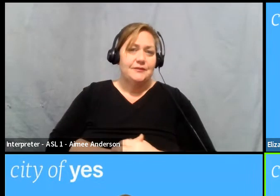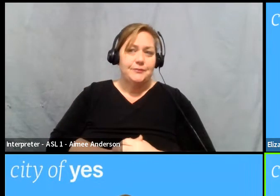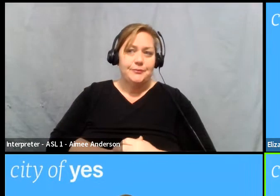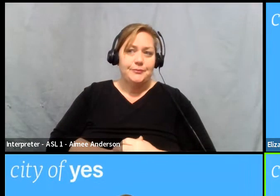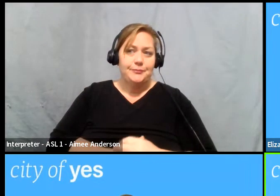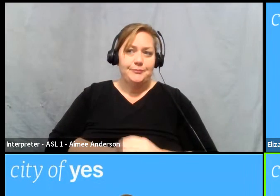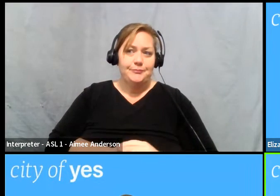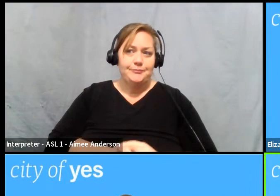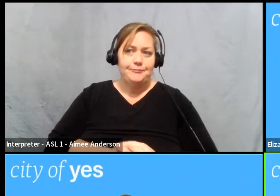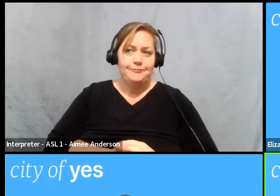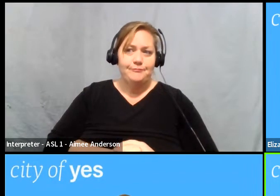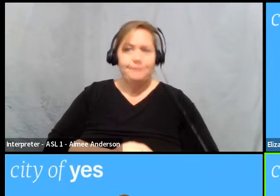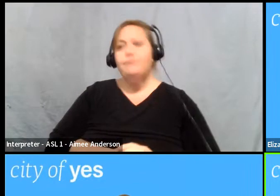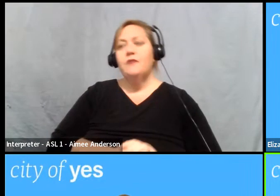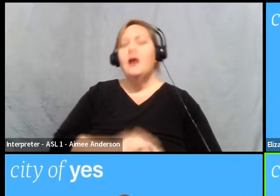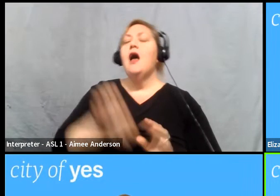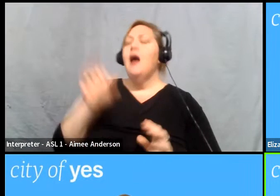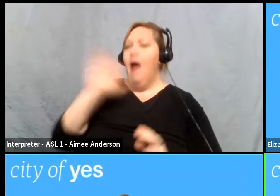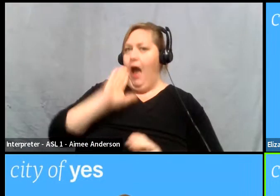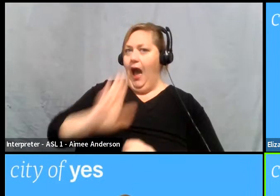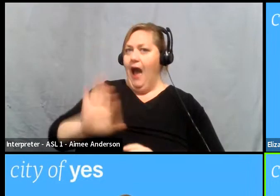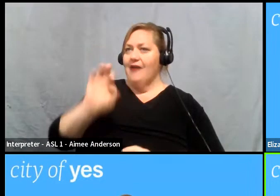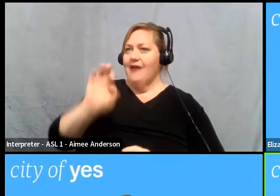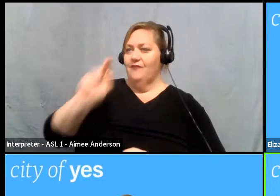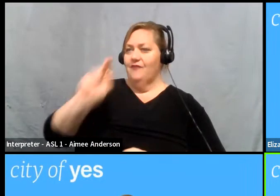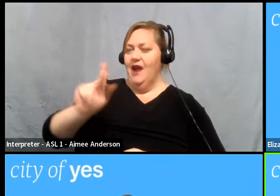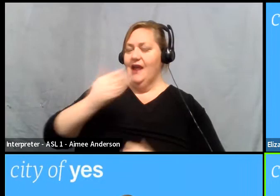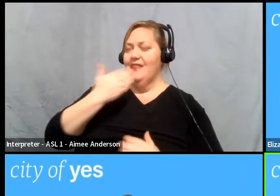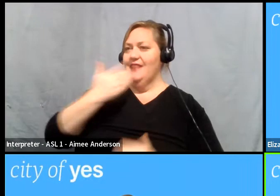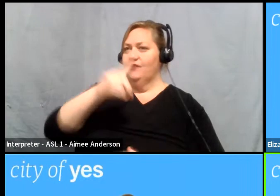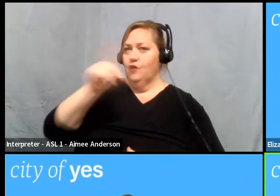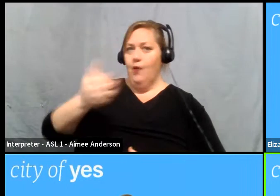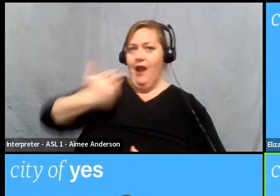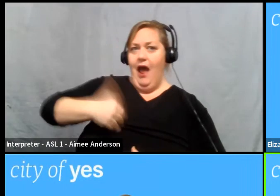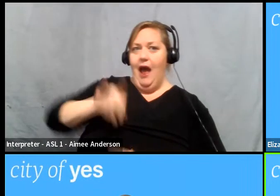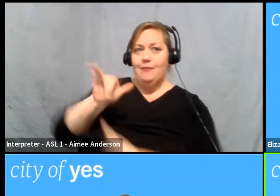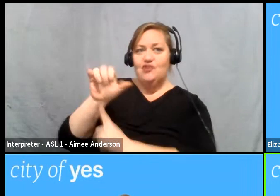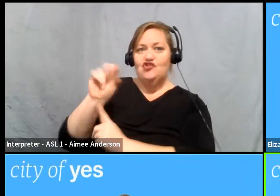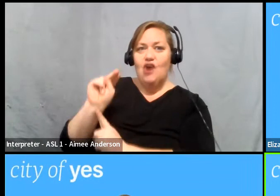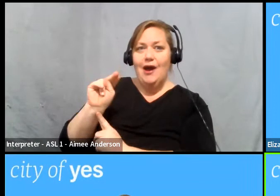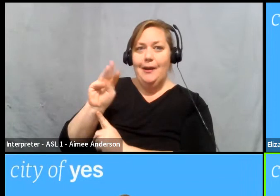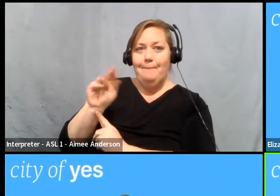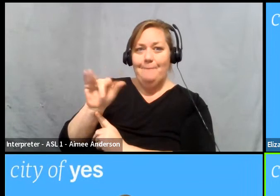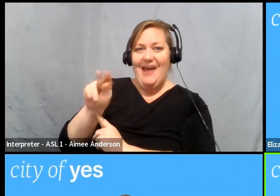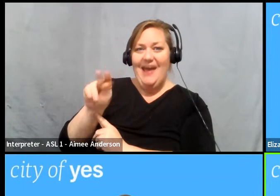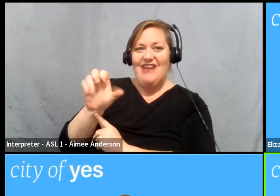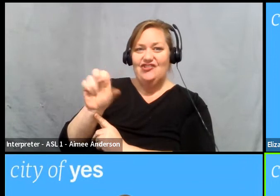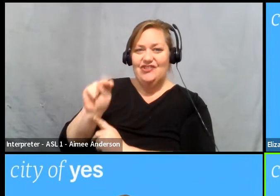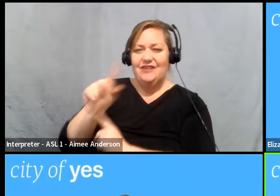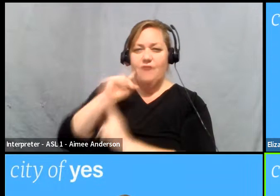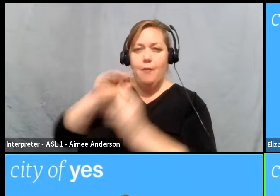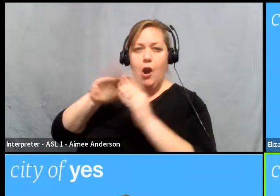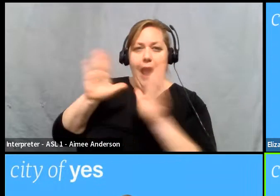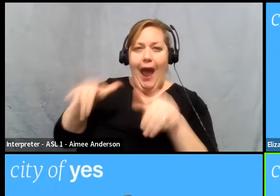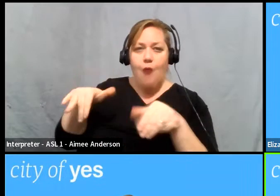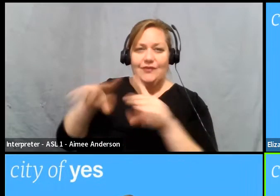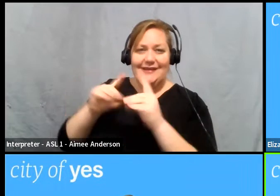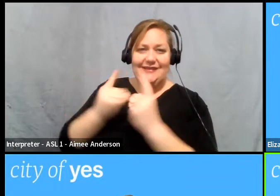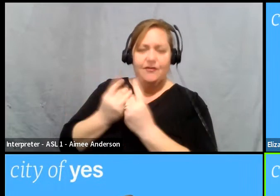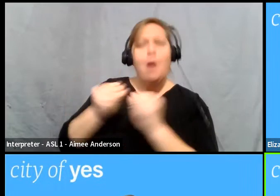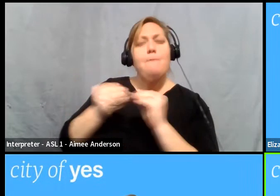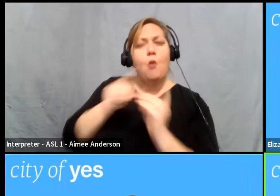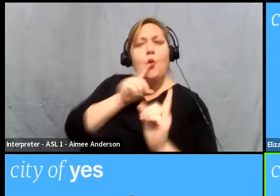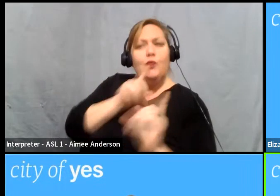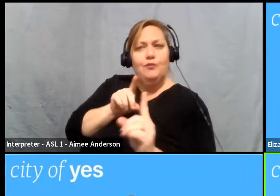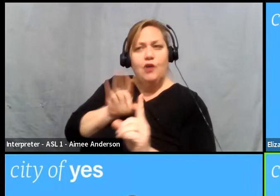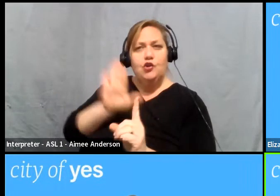Hi, Frank. Thanks for the question. By the way, I'm John Mangan from our housing division. A couple more responses to